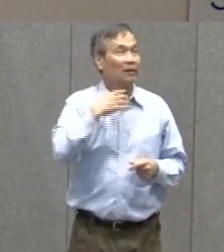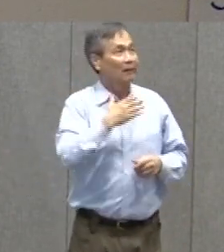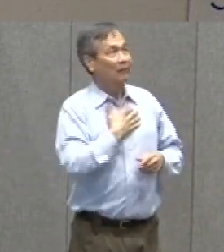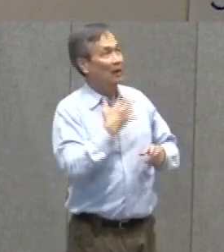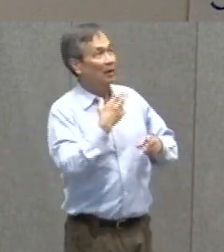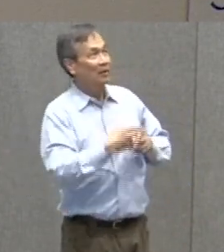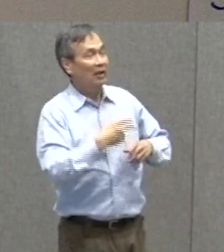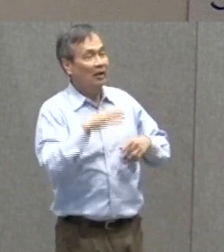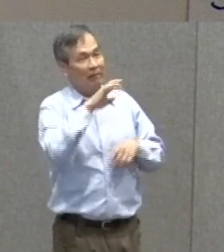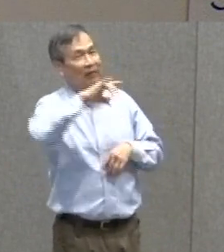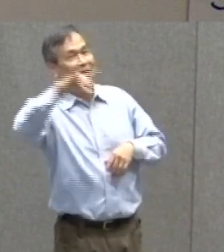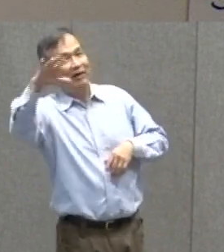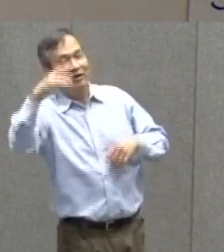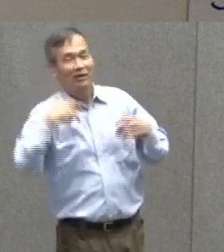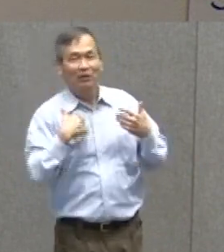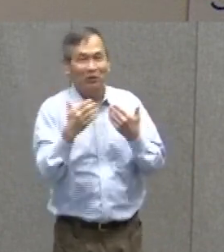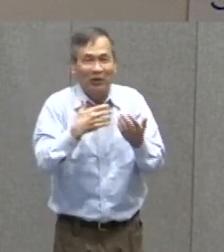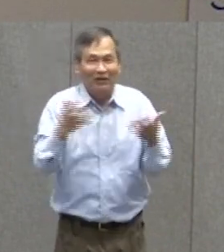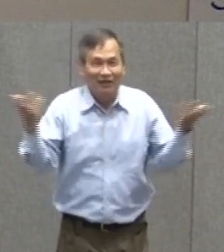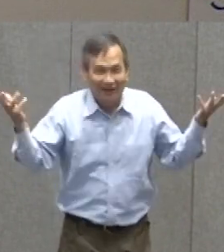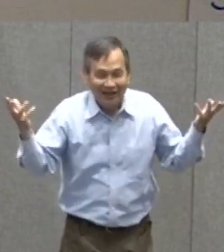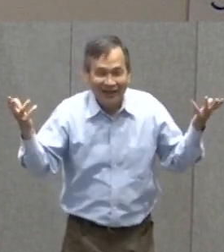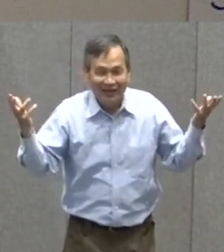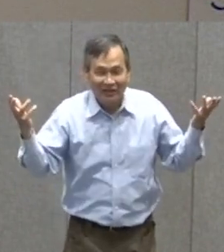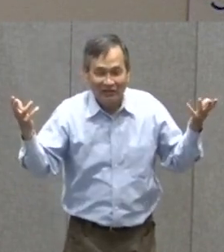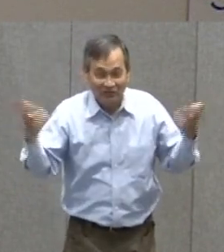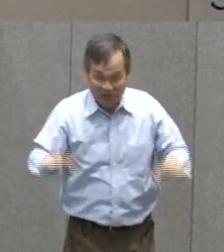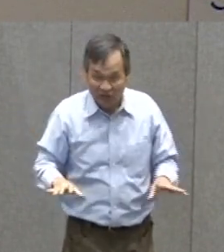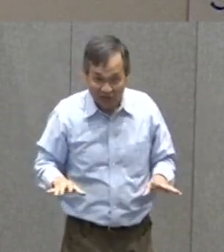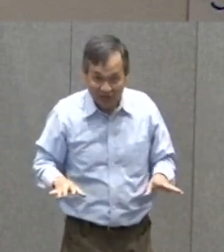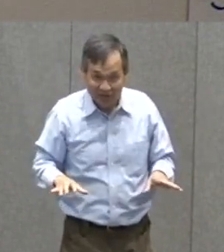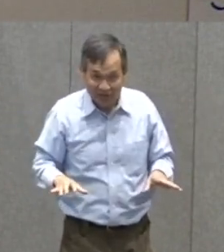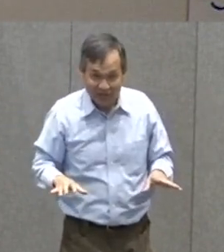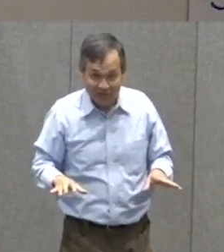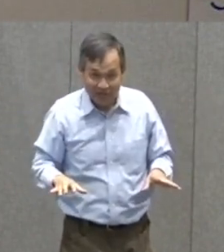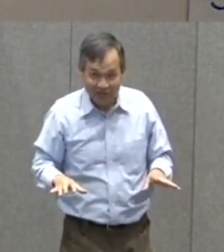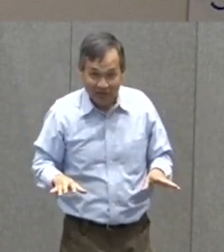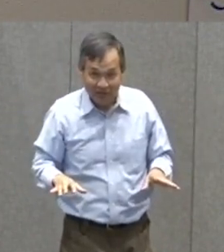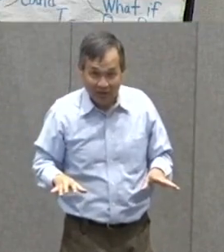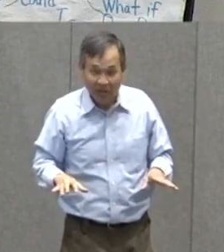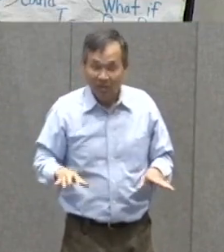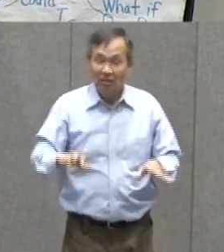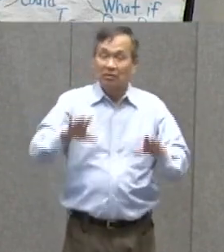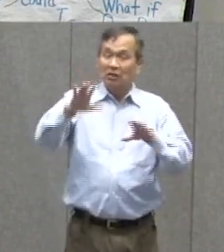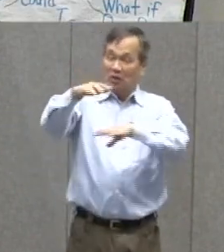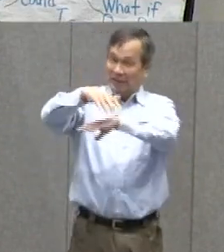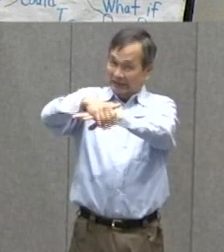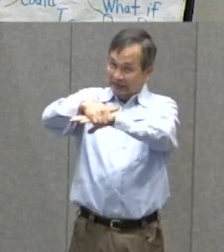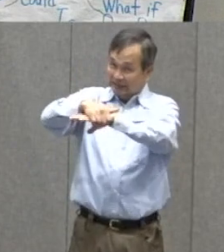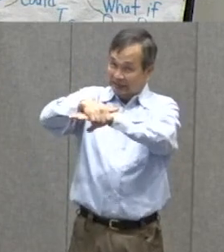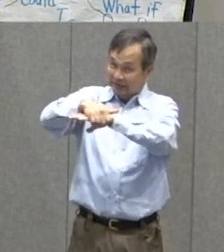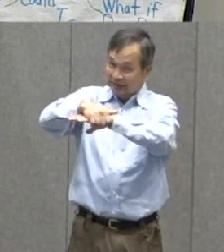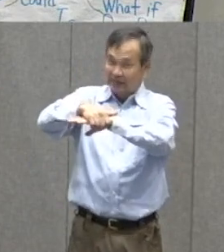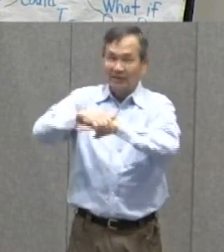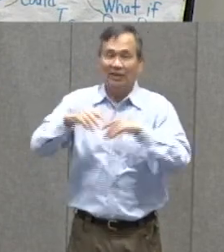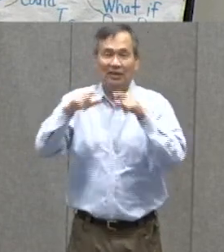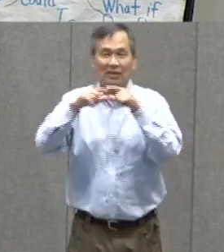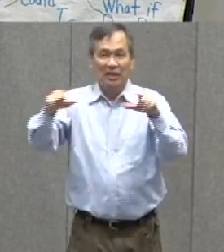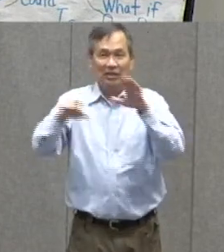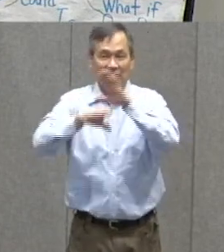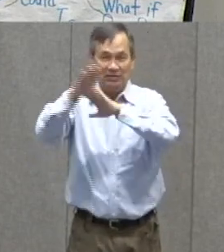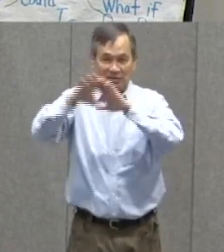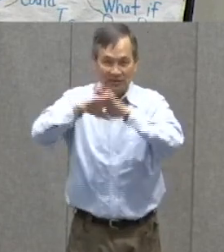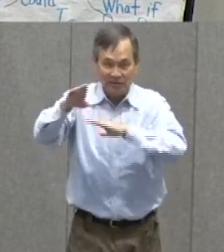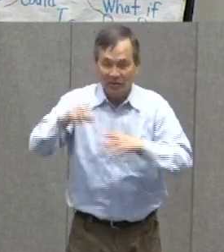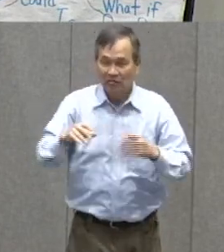is Susana Ibarra Johnson. End of conversation. So as an English language development or